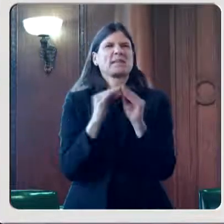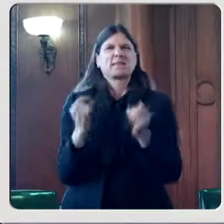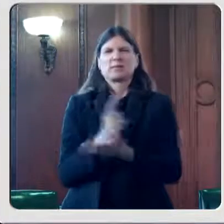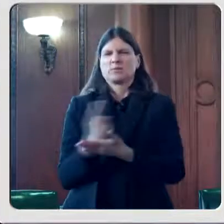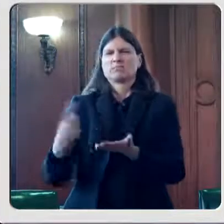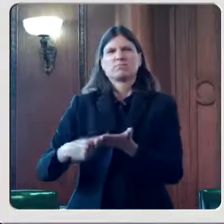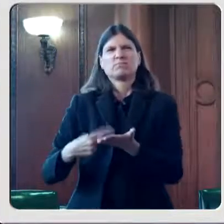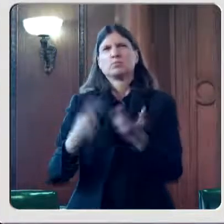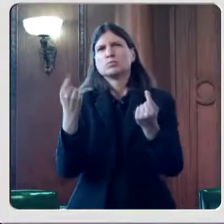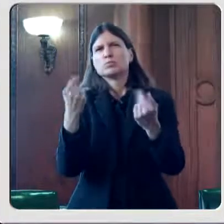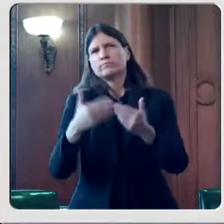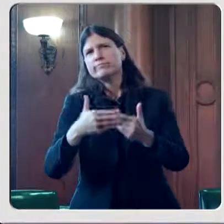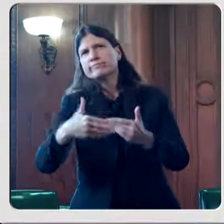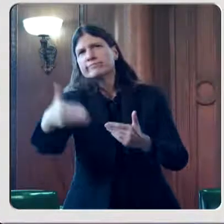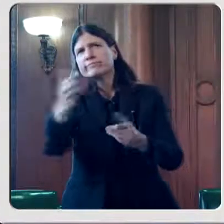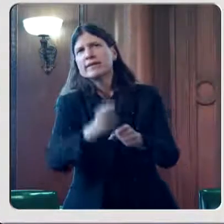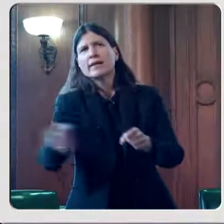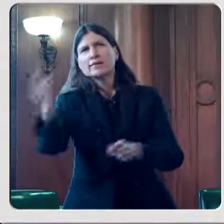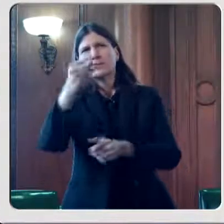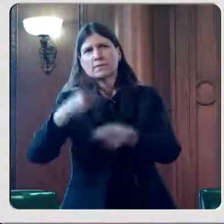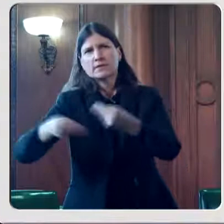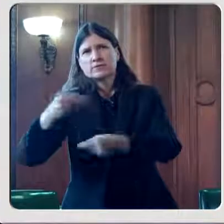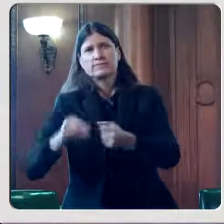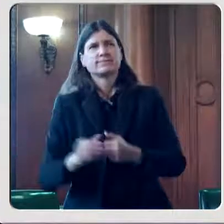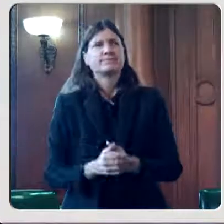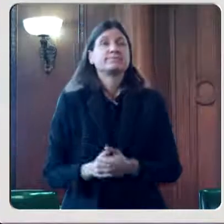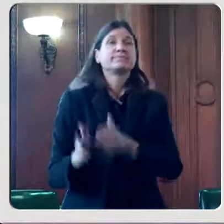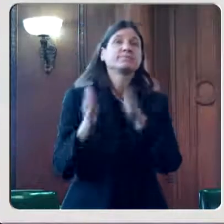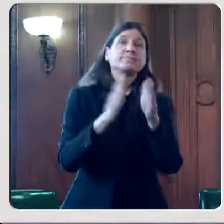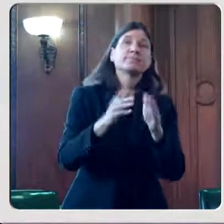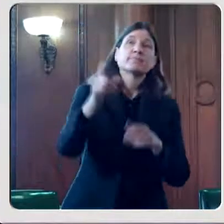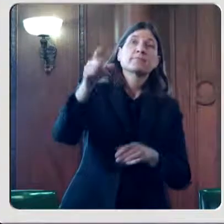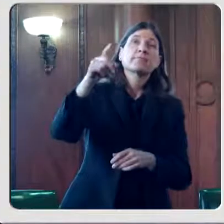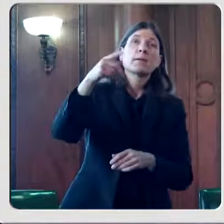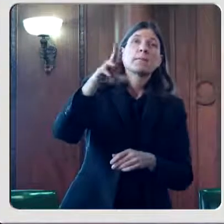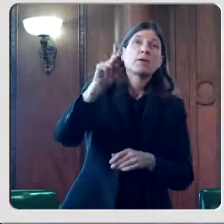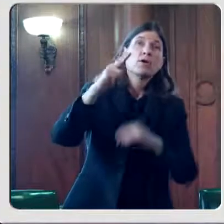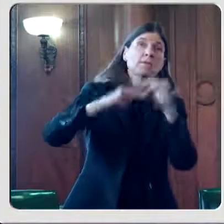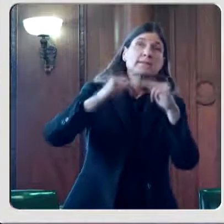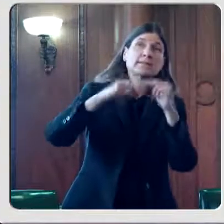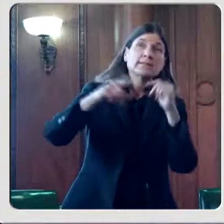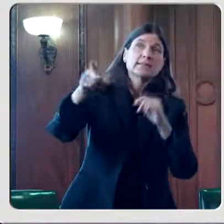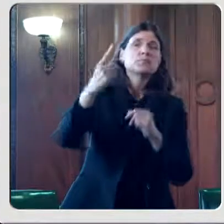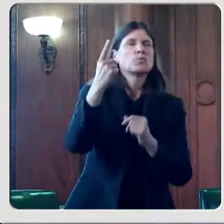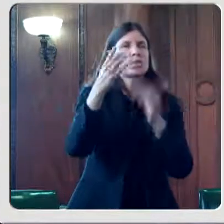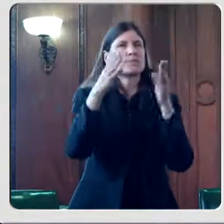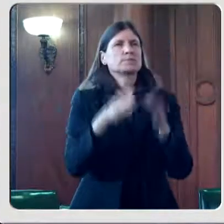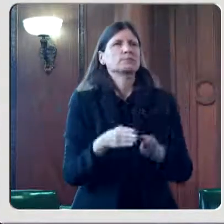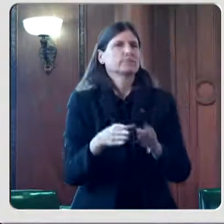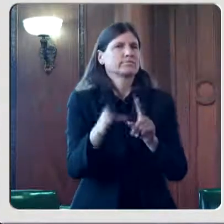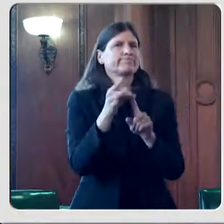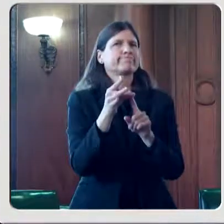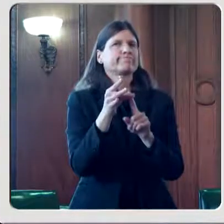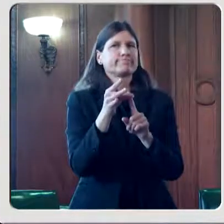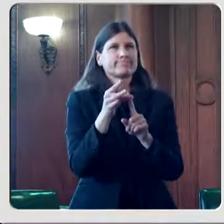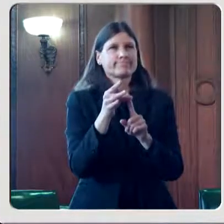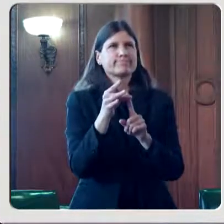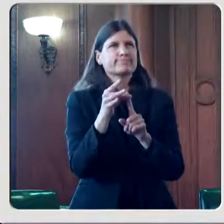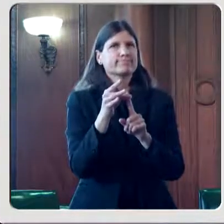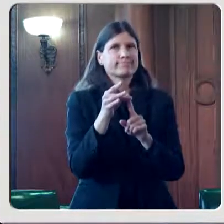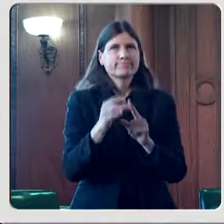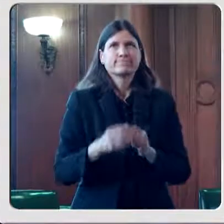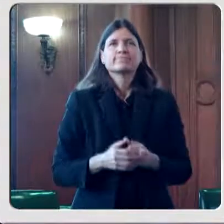COVID-19. His team has done a great job continuing to retrofit our schools and our buildings